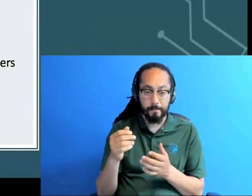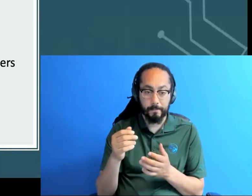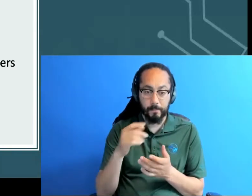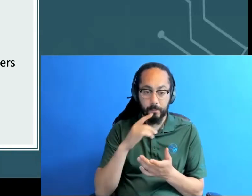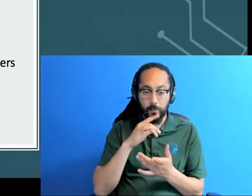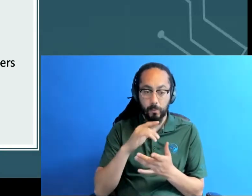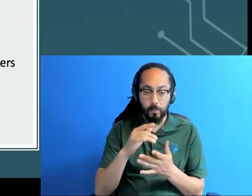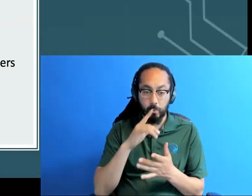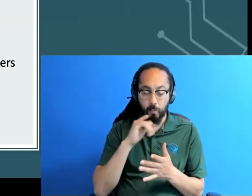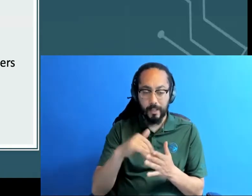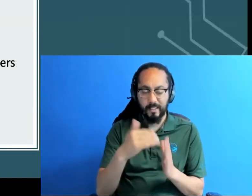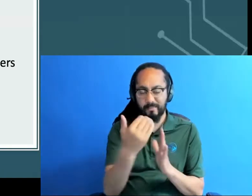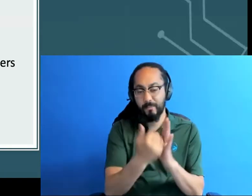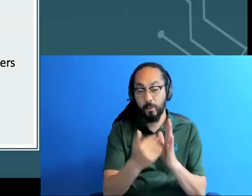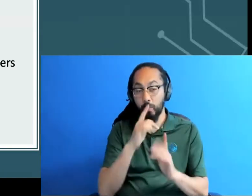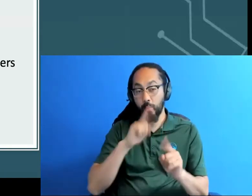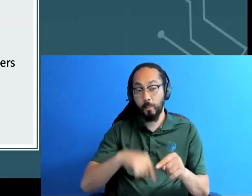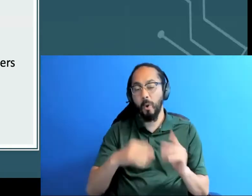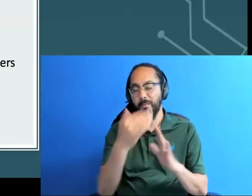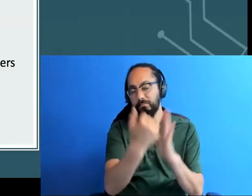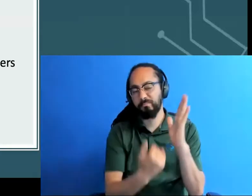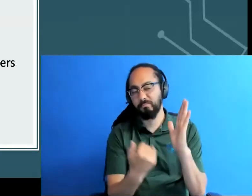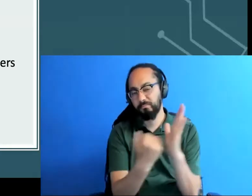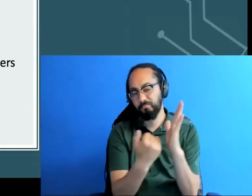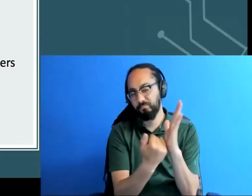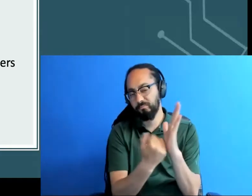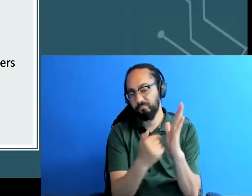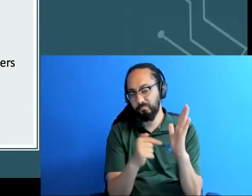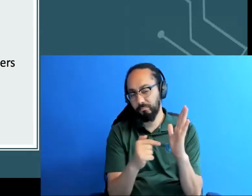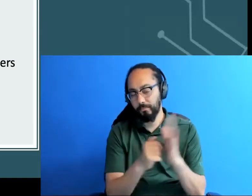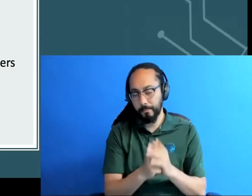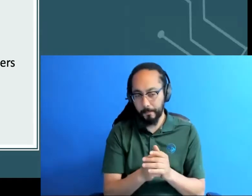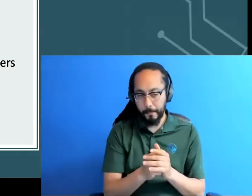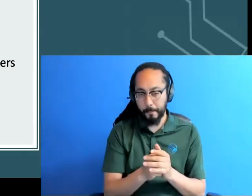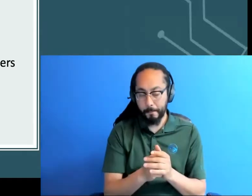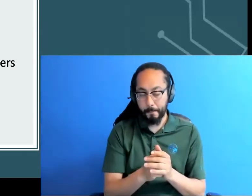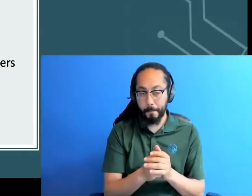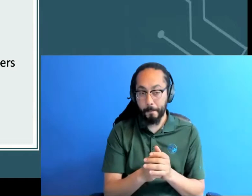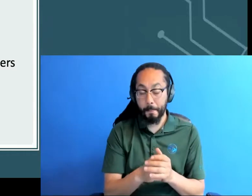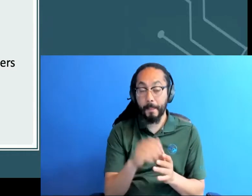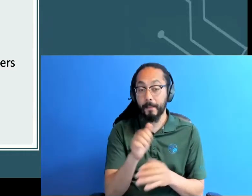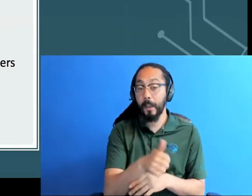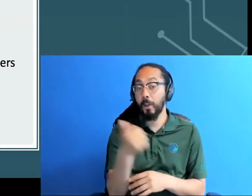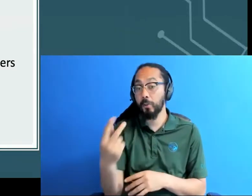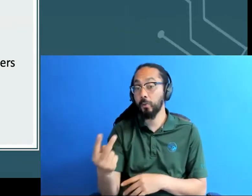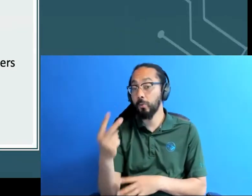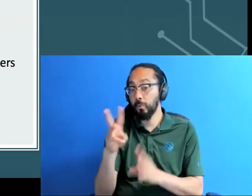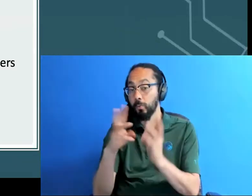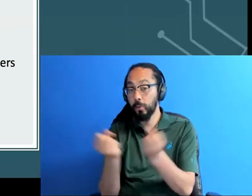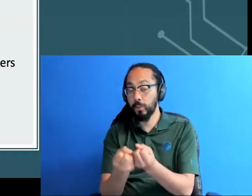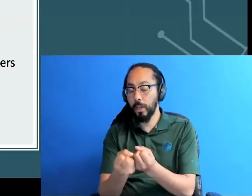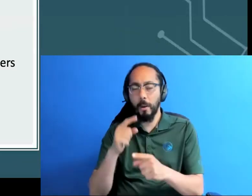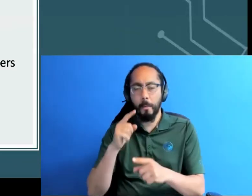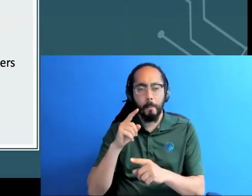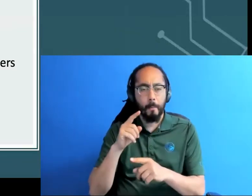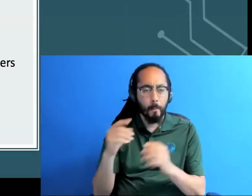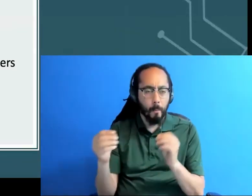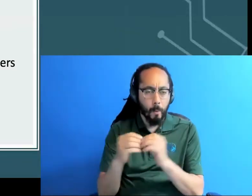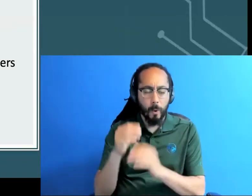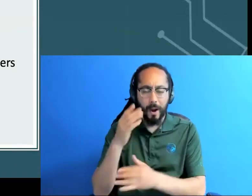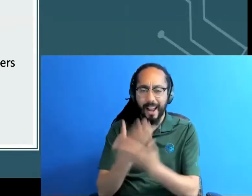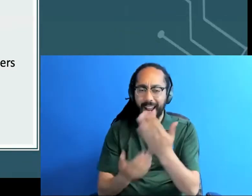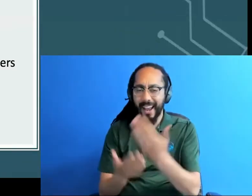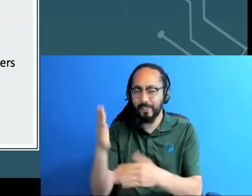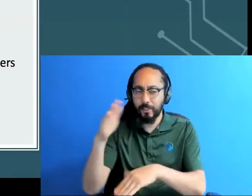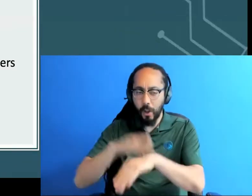report. The other 2 workshops were more hands-on tutorials. So they took people through how to use